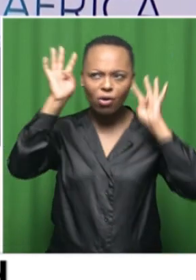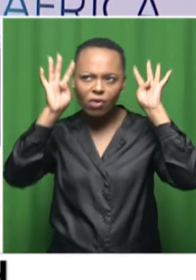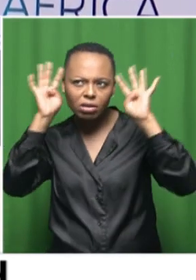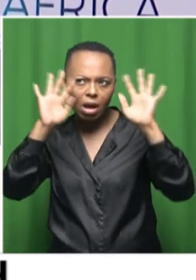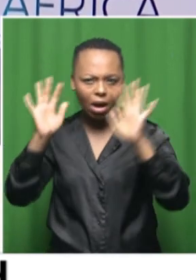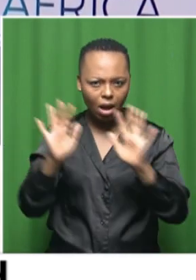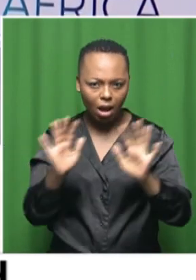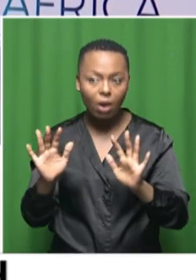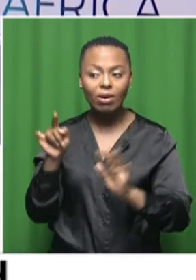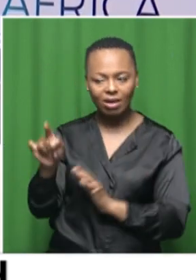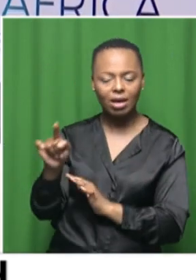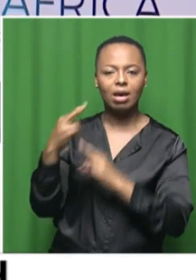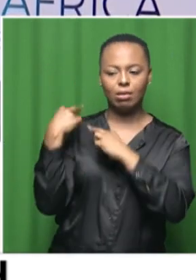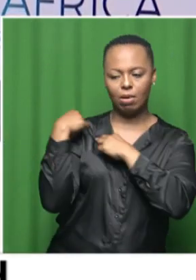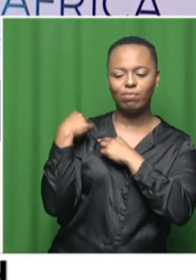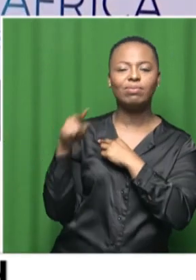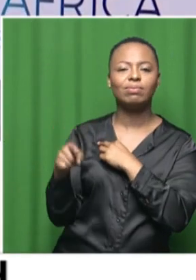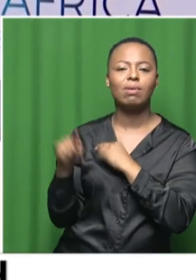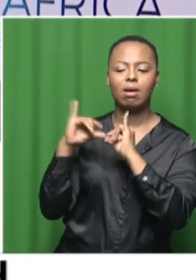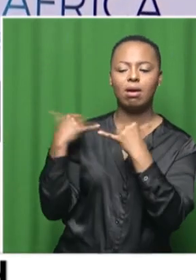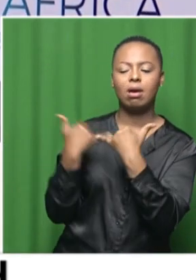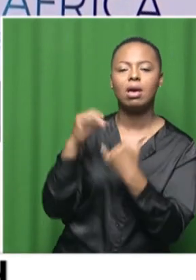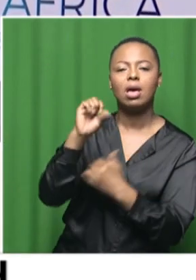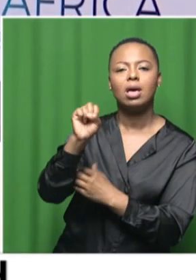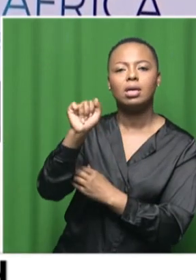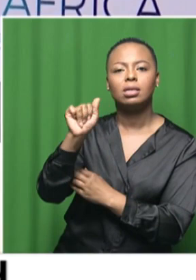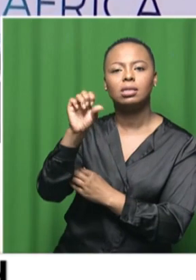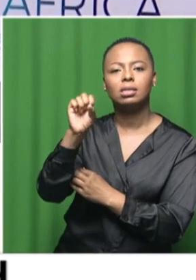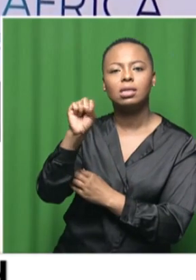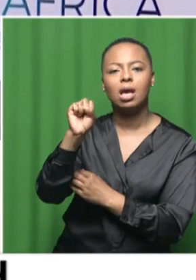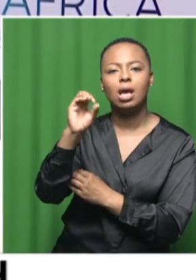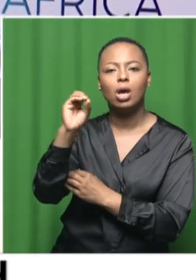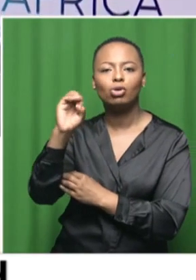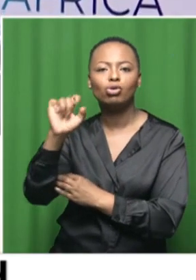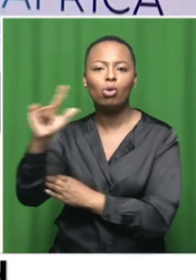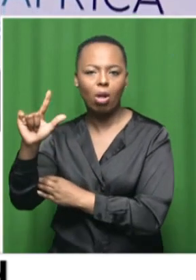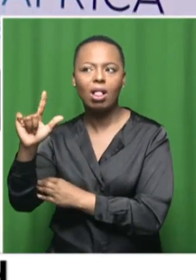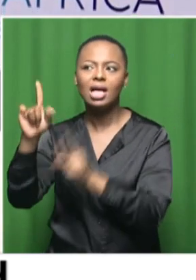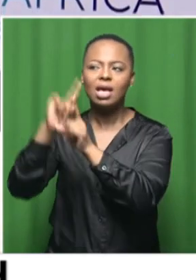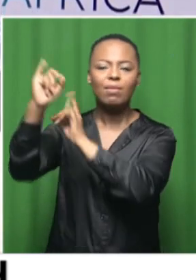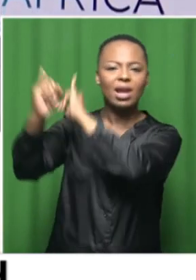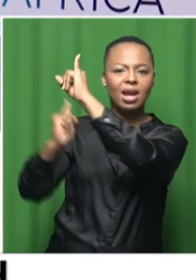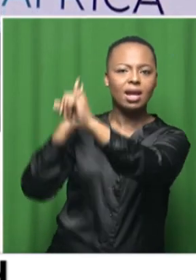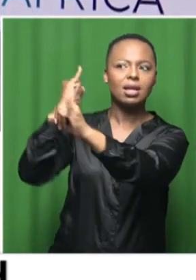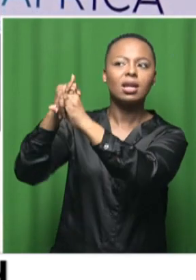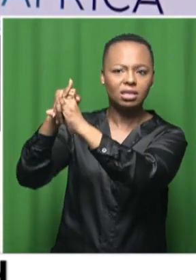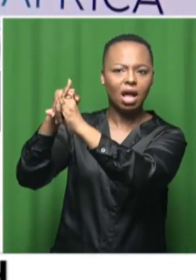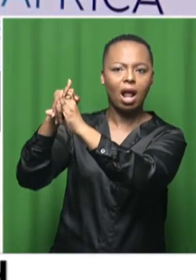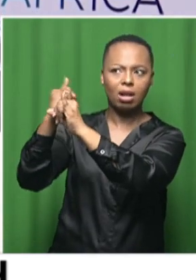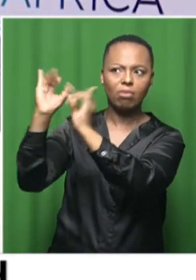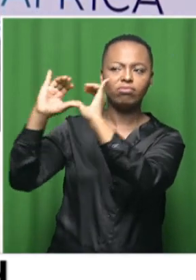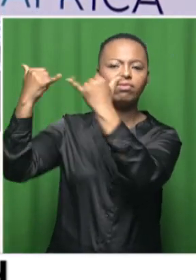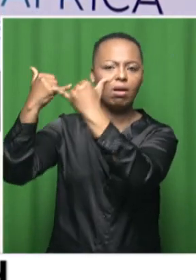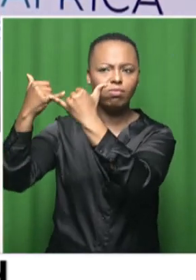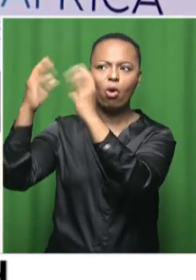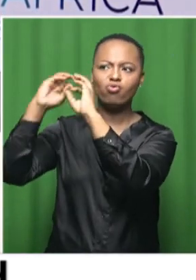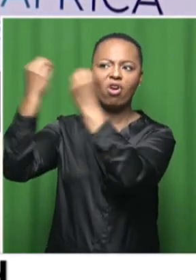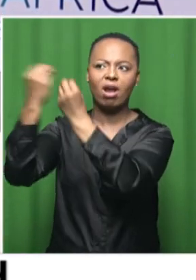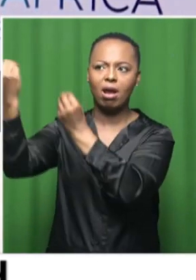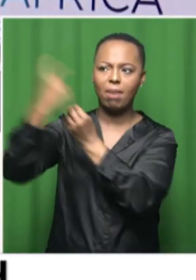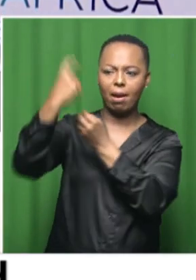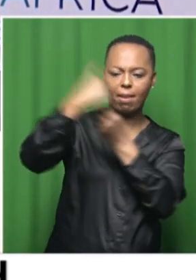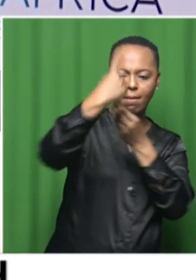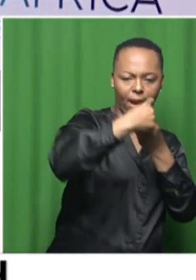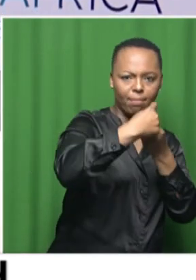really the intention is that you must attract the international players to come into the space and help. Of course, the patent still sits with